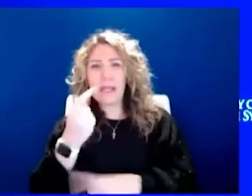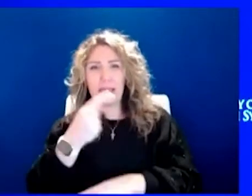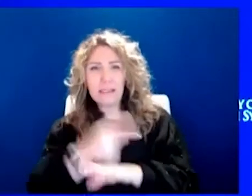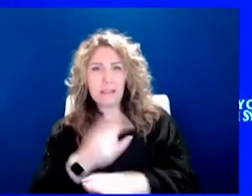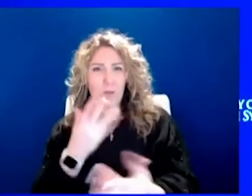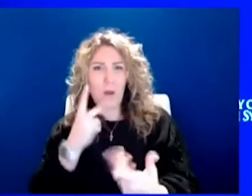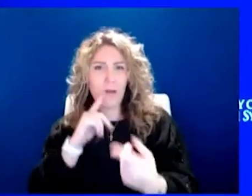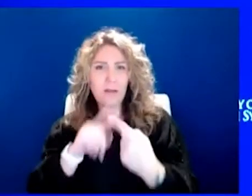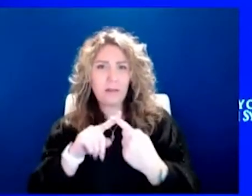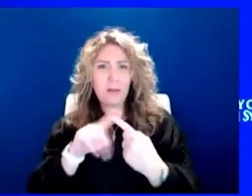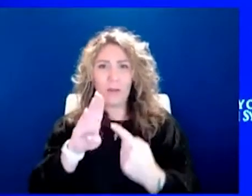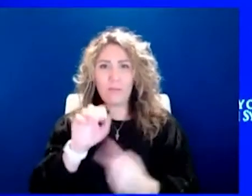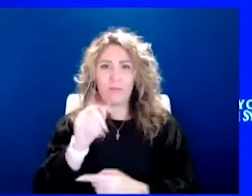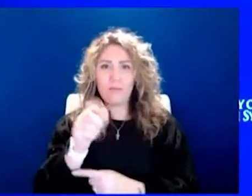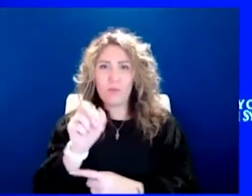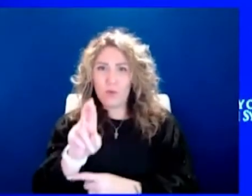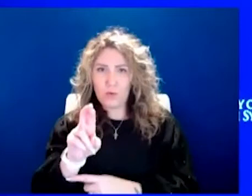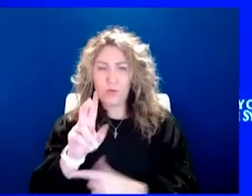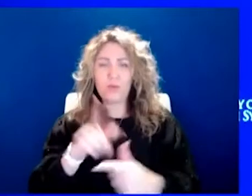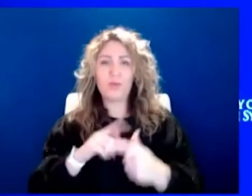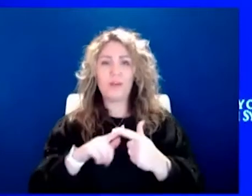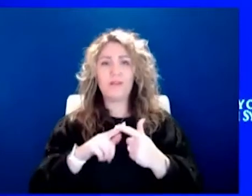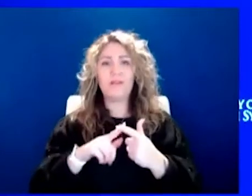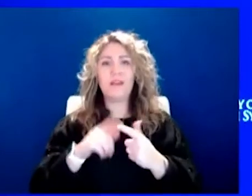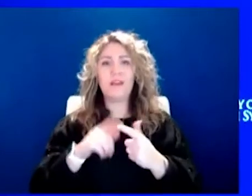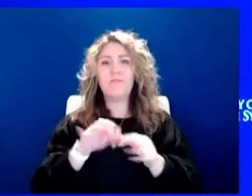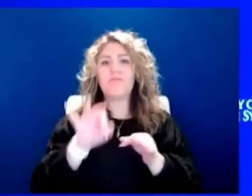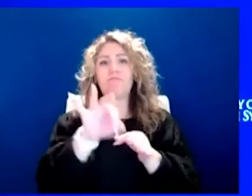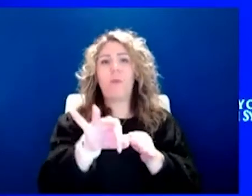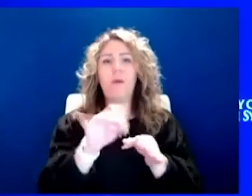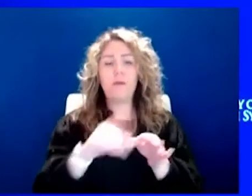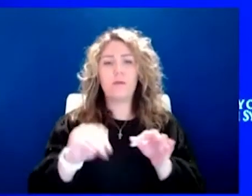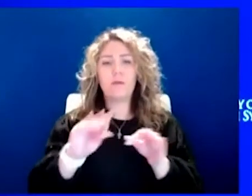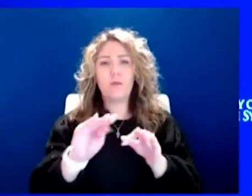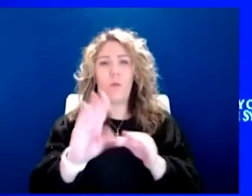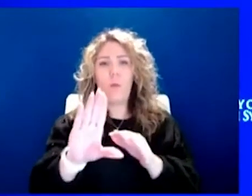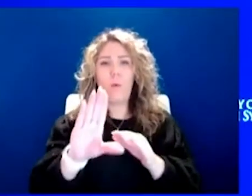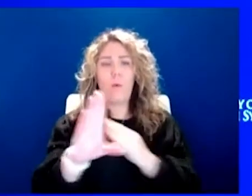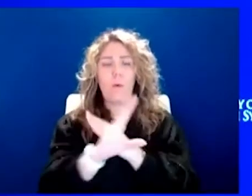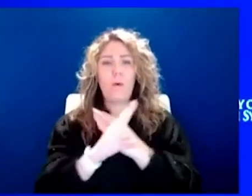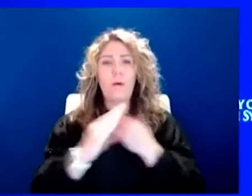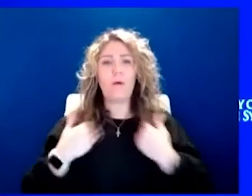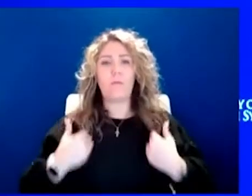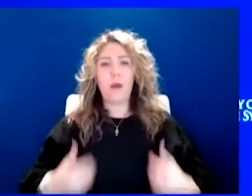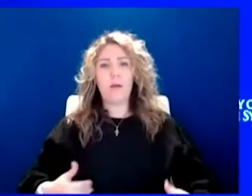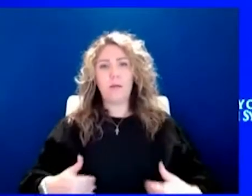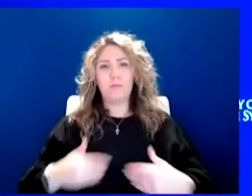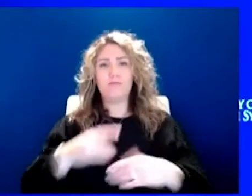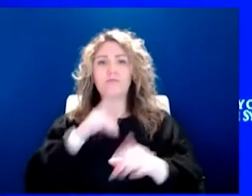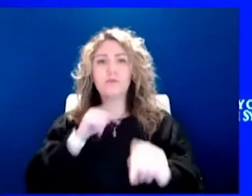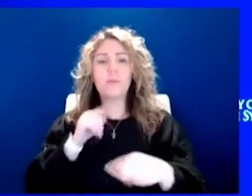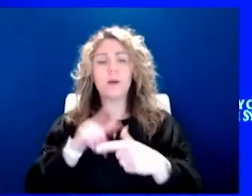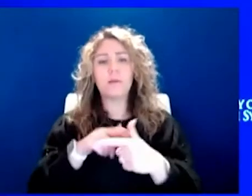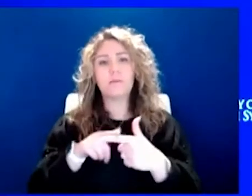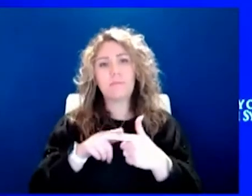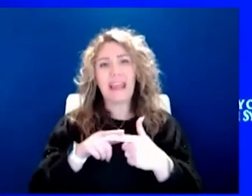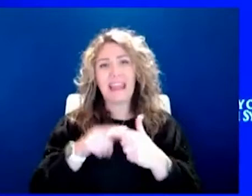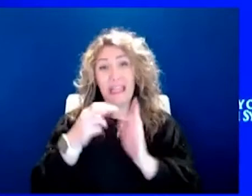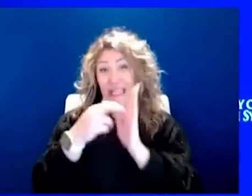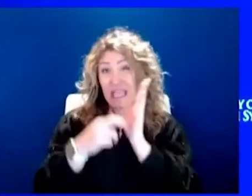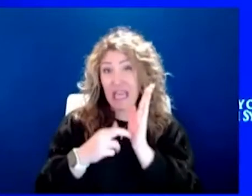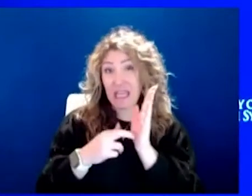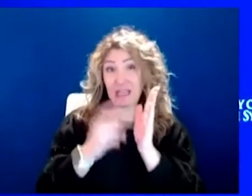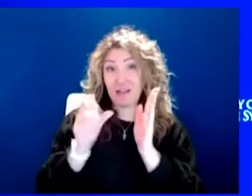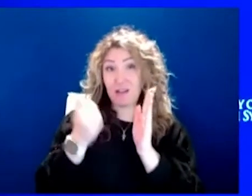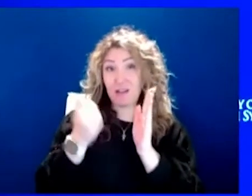may also help to further expand that immune response. So no specific concrete guidelines other than the recommendation is